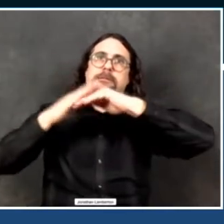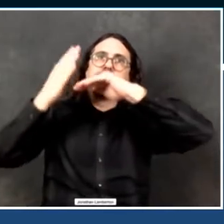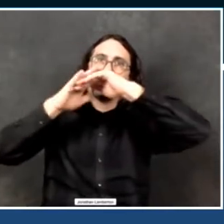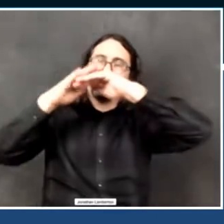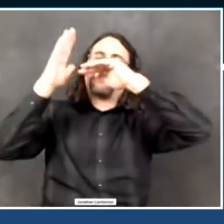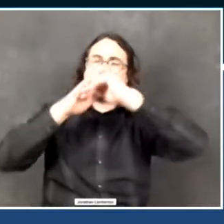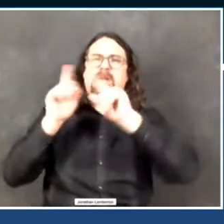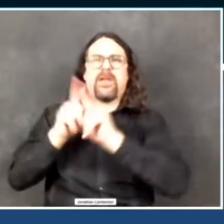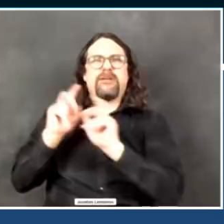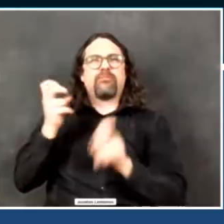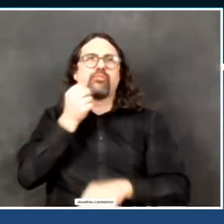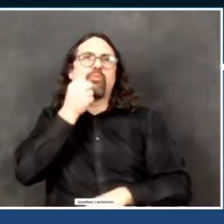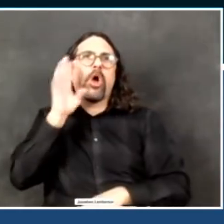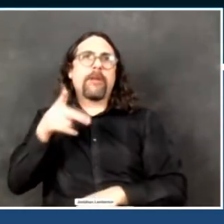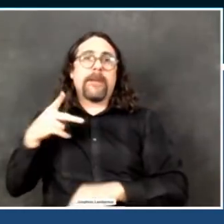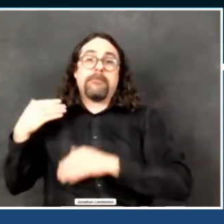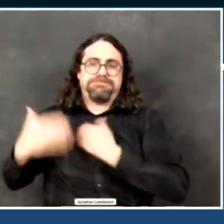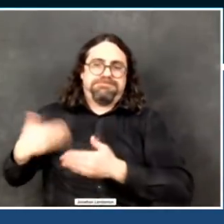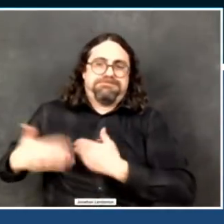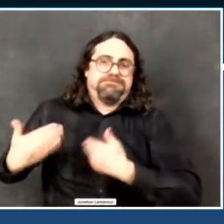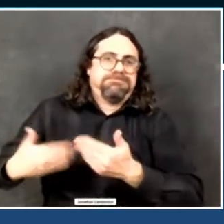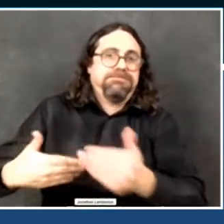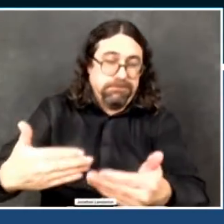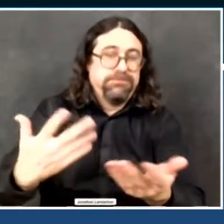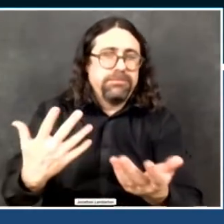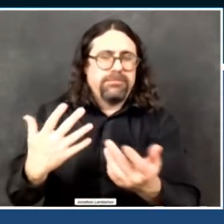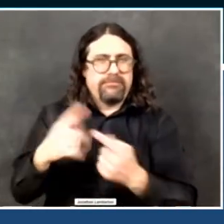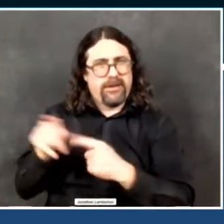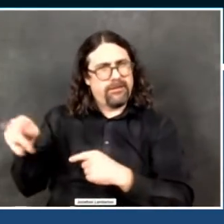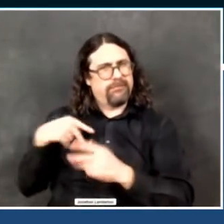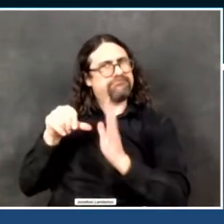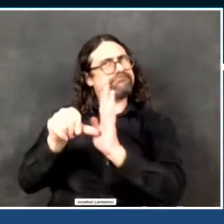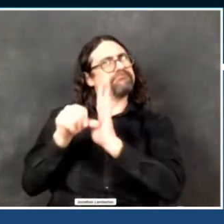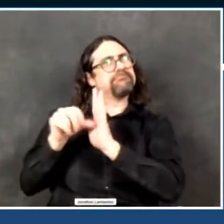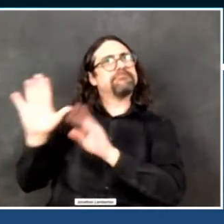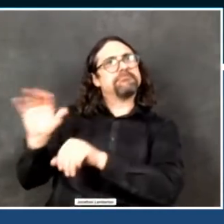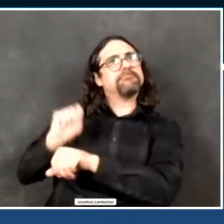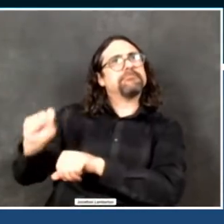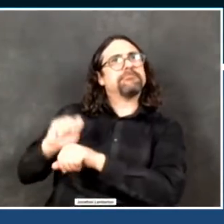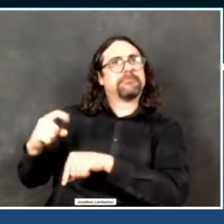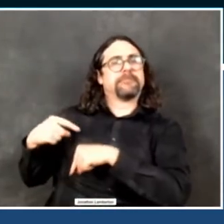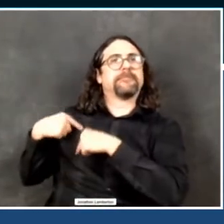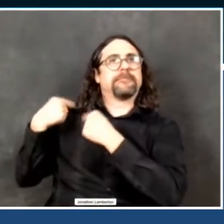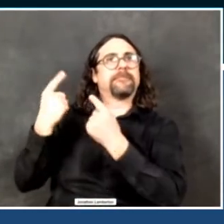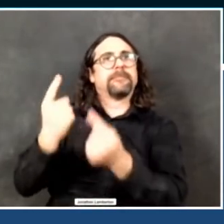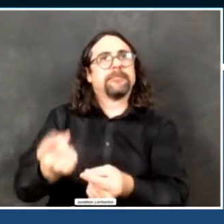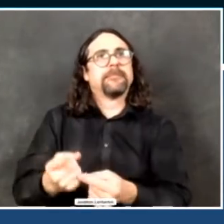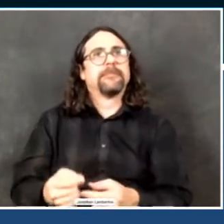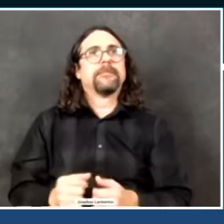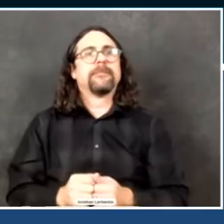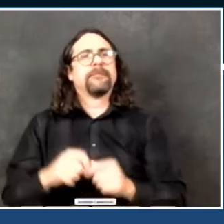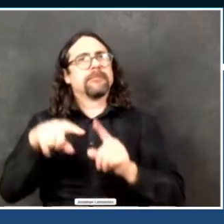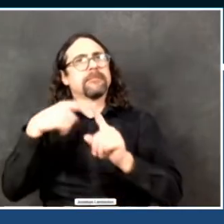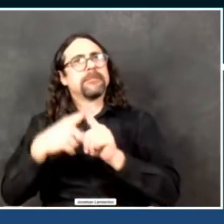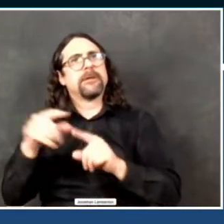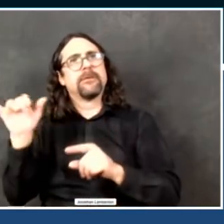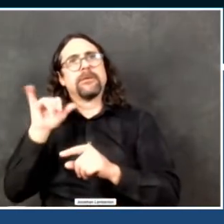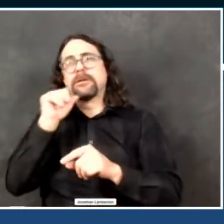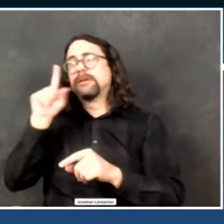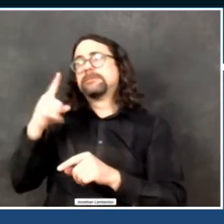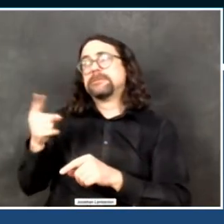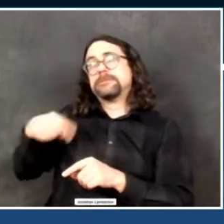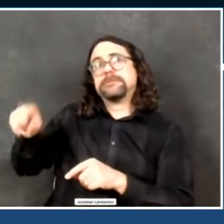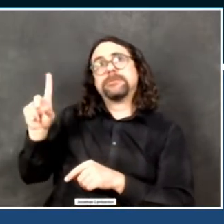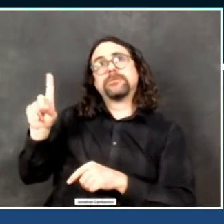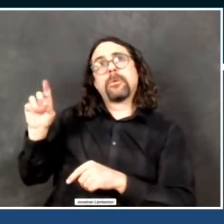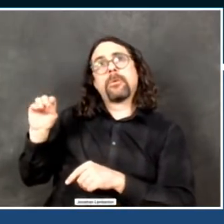thank the private companies that stepped up. You know, we asked these companies to come in as partners to work with us. Yes, it's part of their business, but to